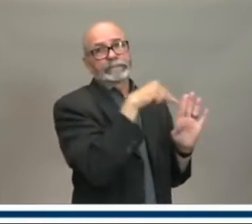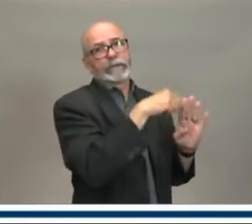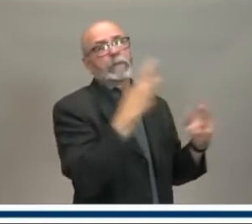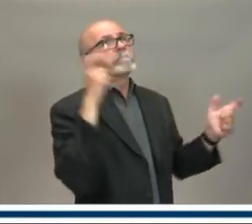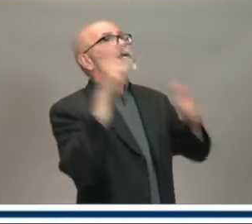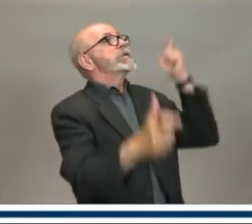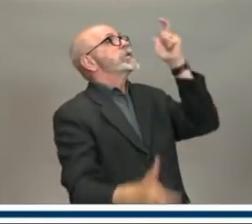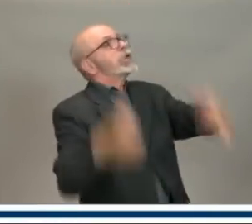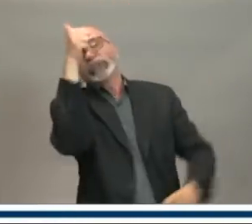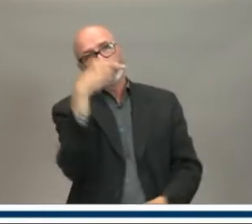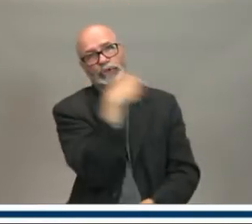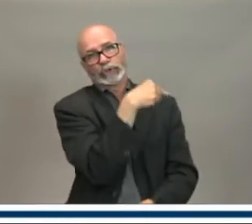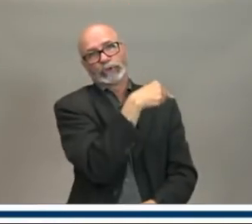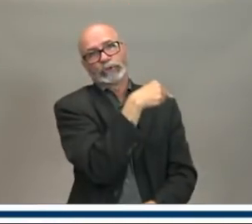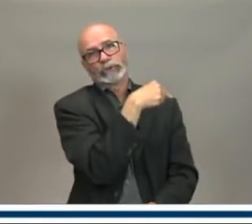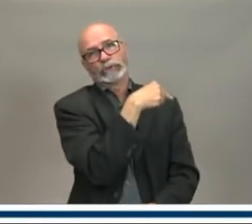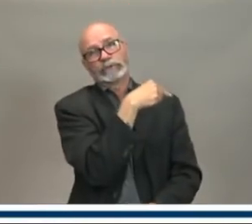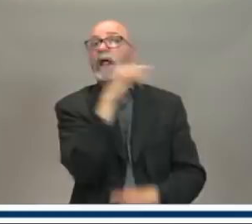facility that large.